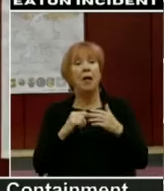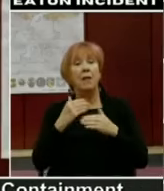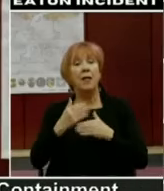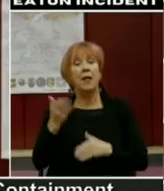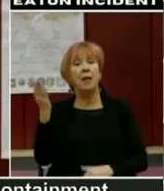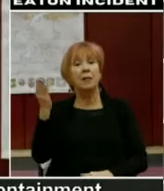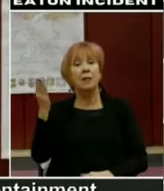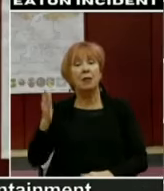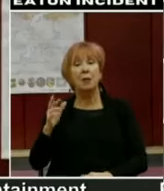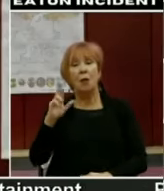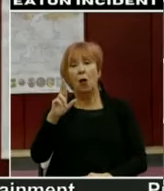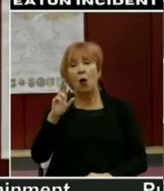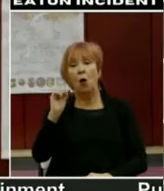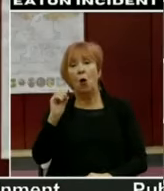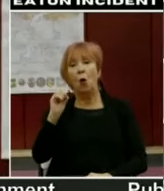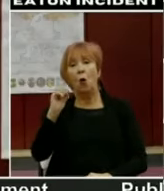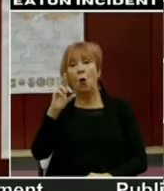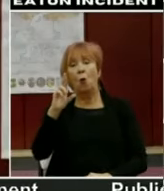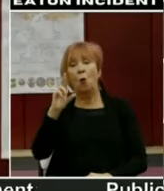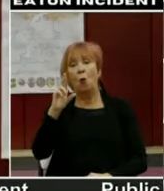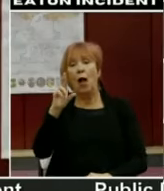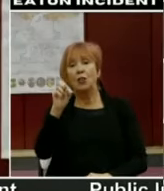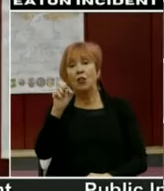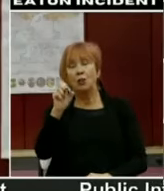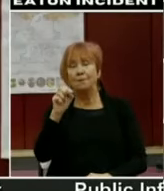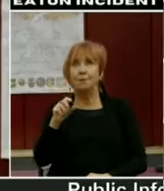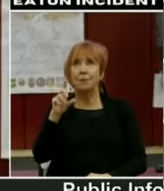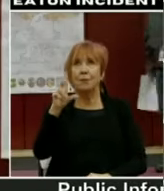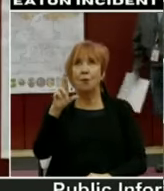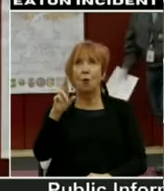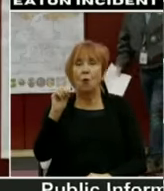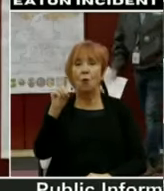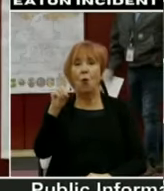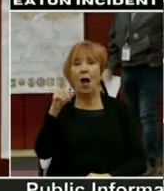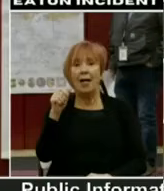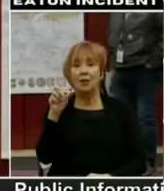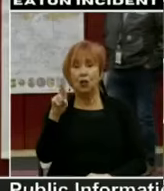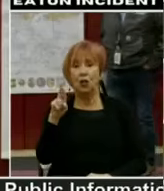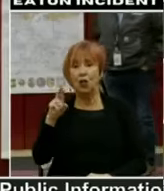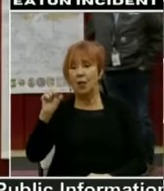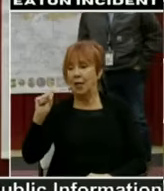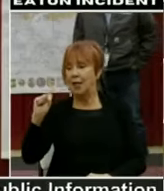is going to be Roger Schwecke, Senior Vice President and Chief of Infrastructure with SoCal Gas.